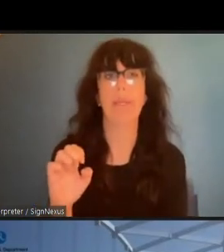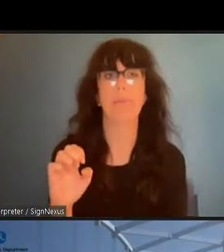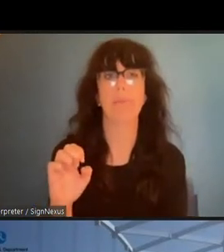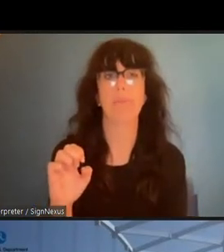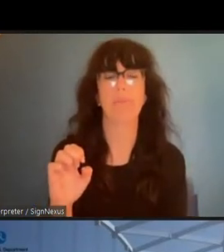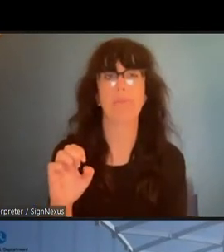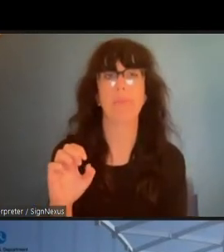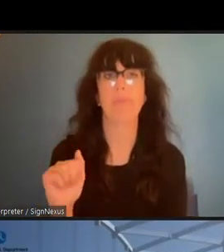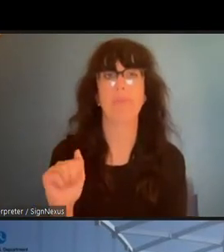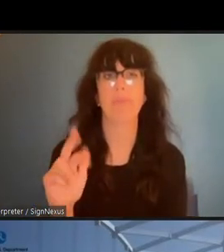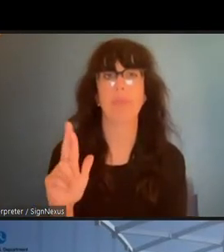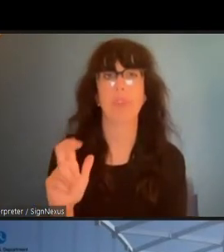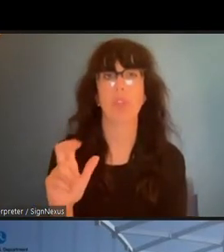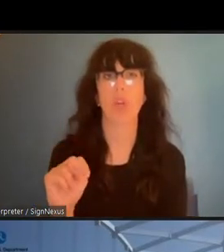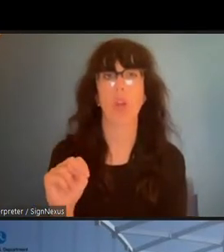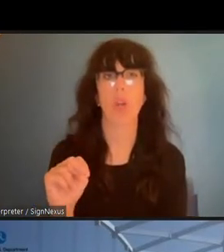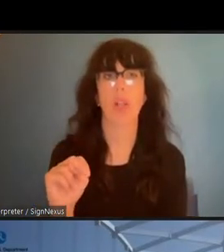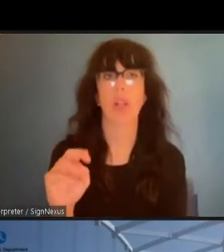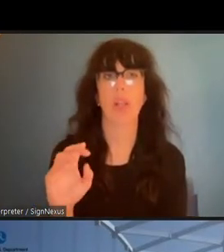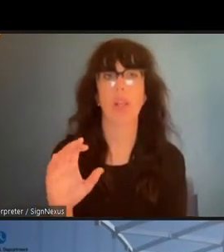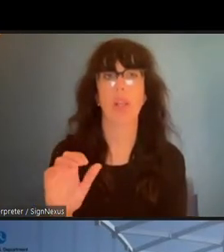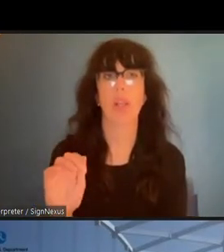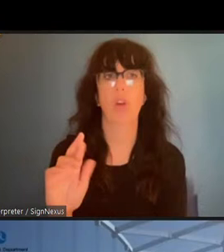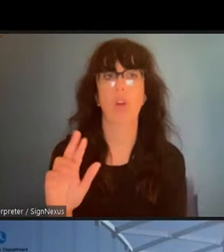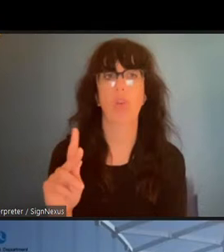arlene kernick karinga